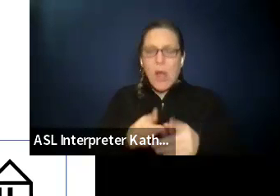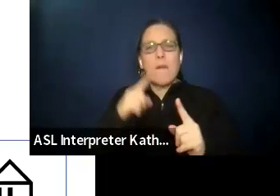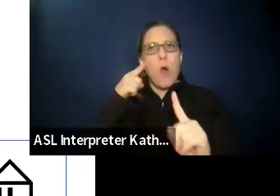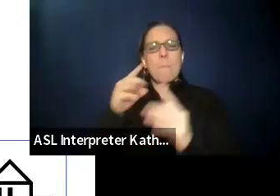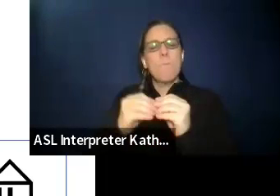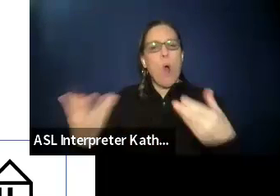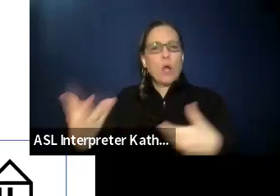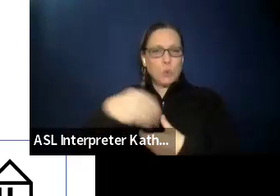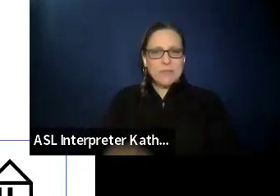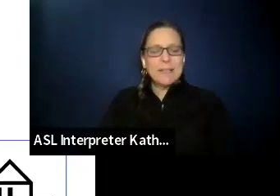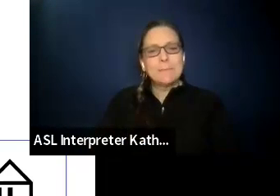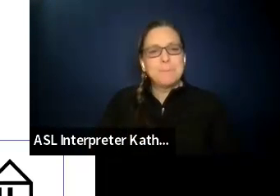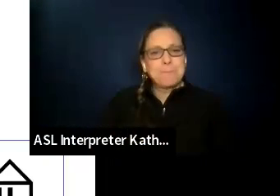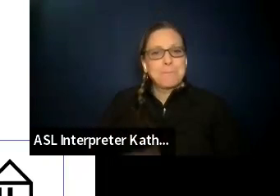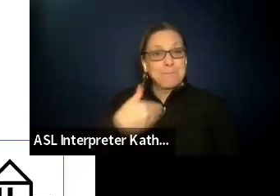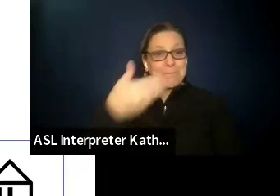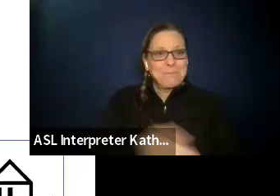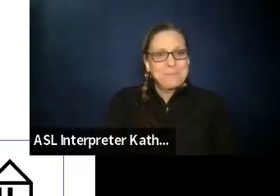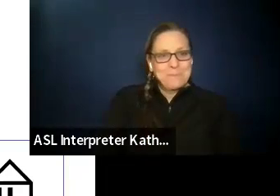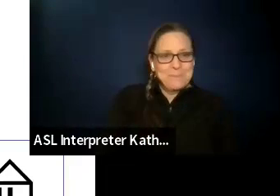inclusivity. Next.